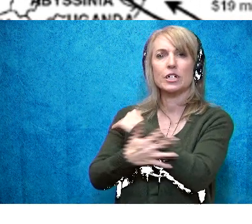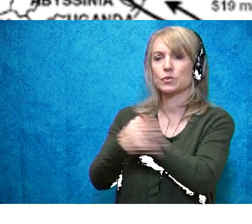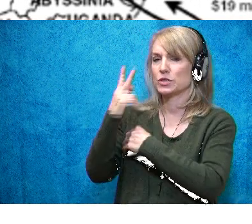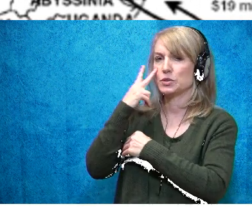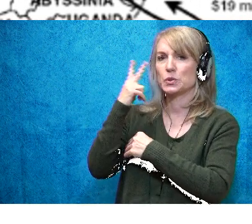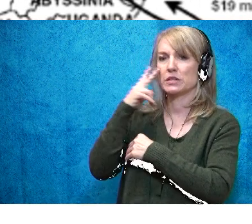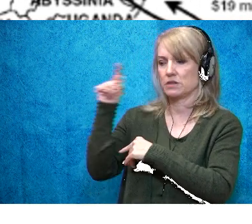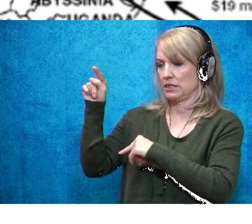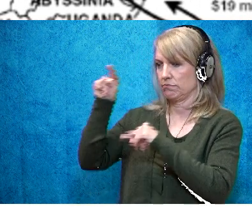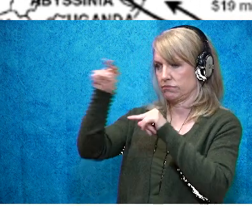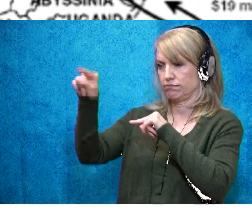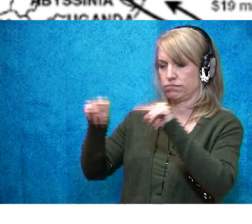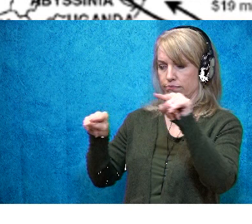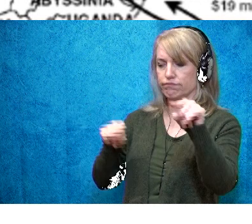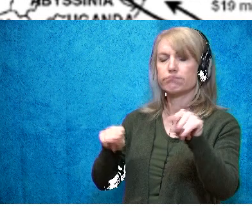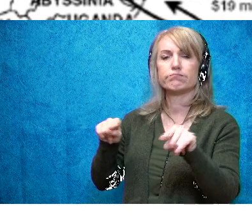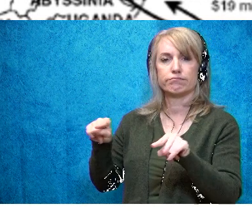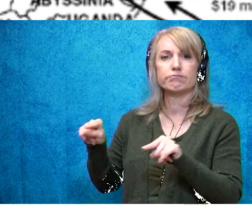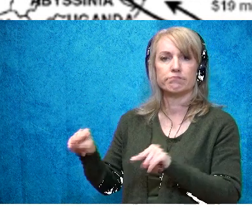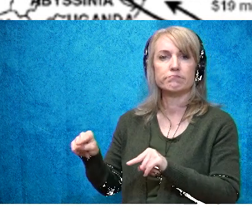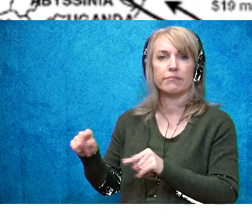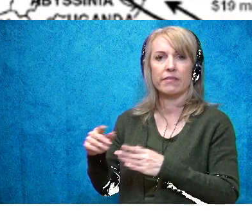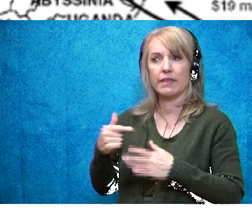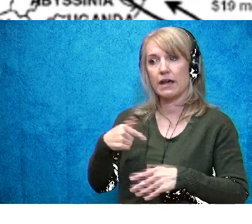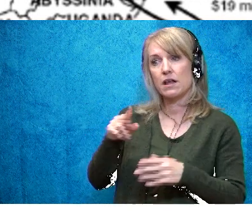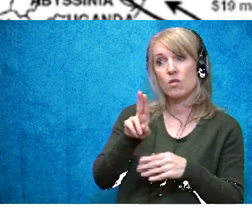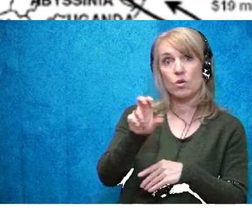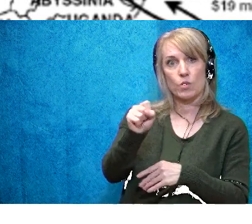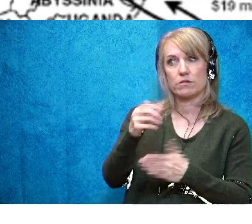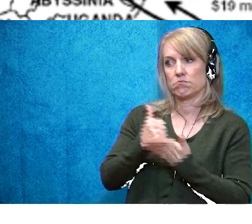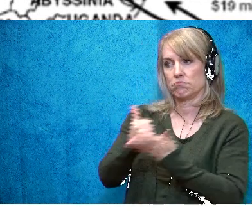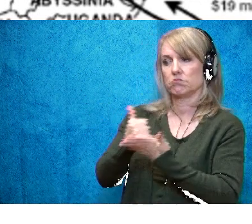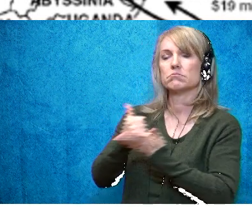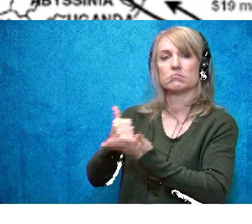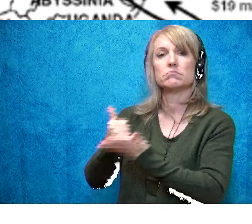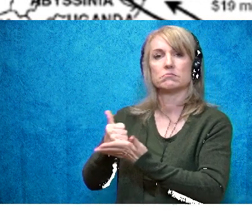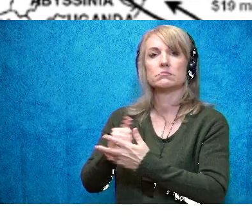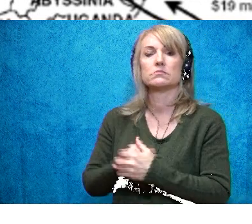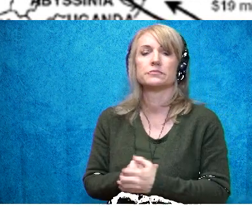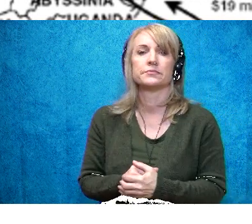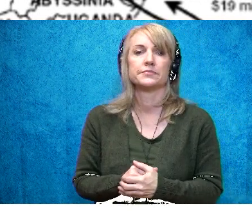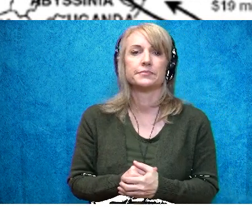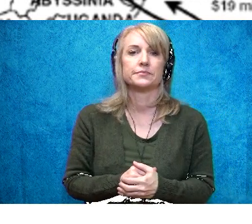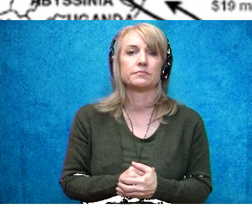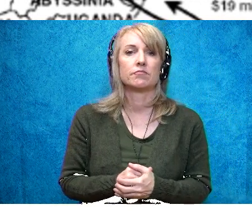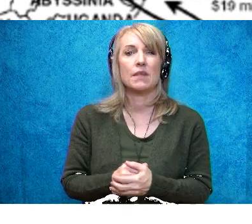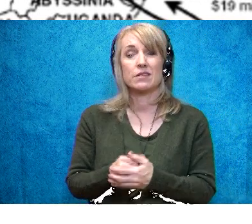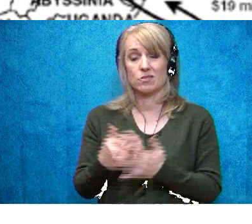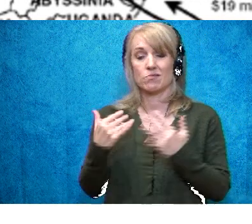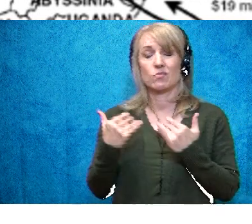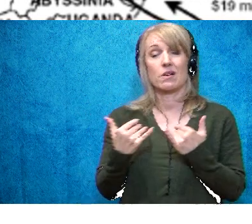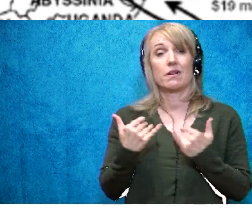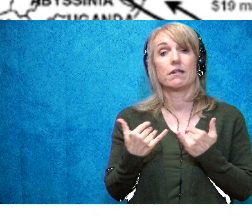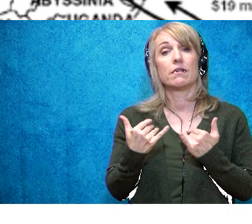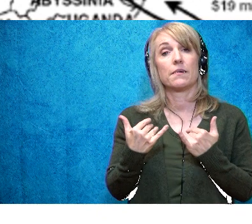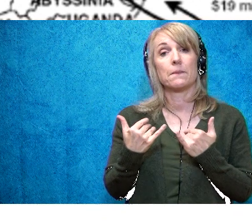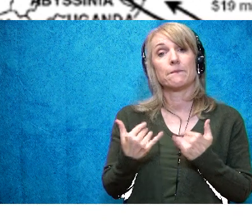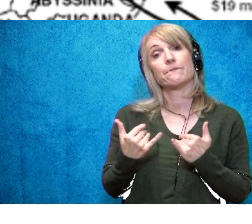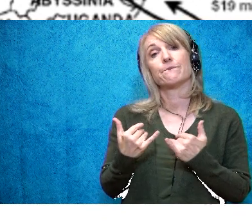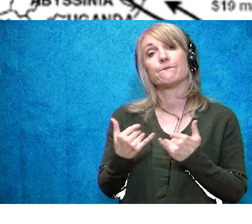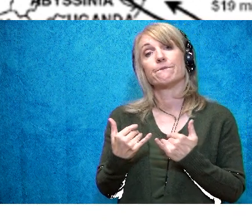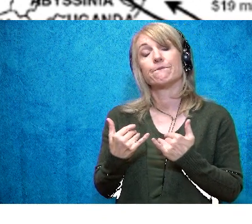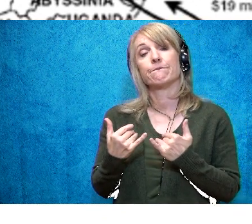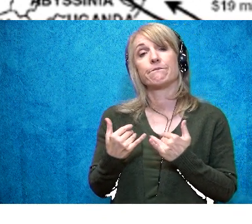aid's going, but we do adopt a policy of Lend-Lease. Okay? So what I want to do now we've